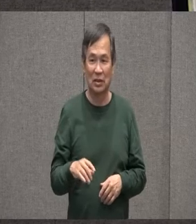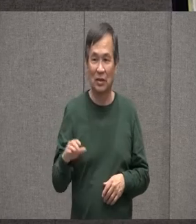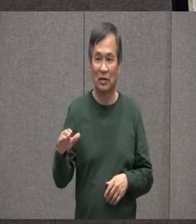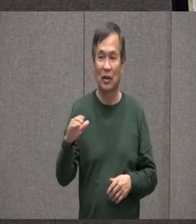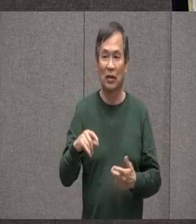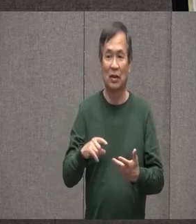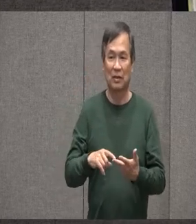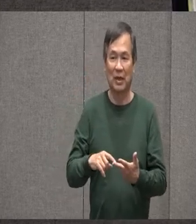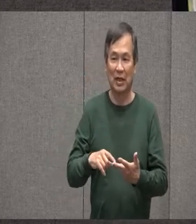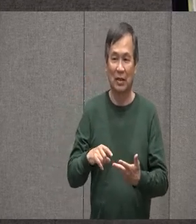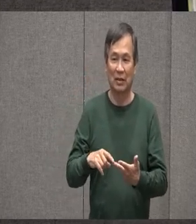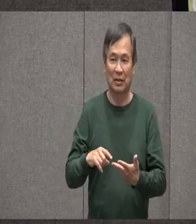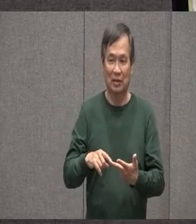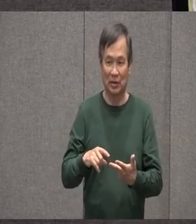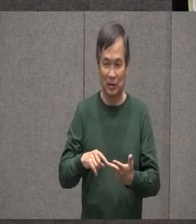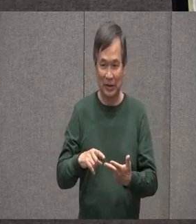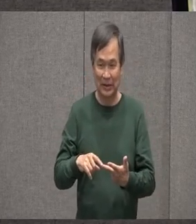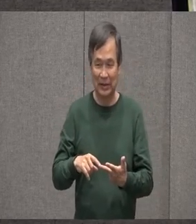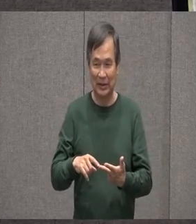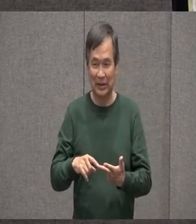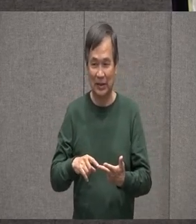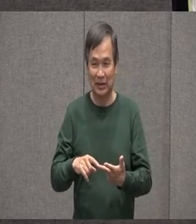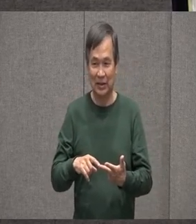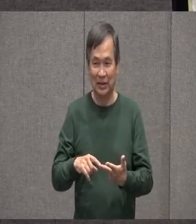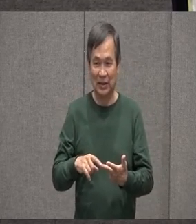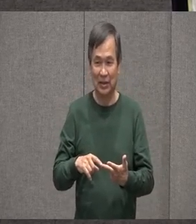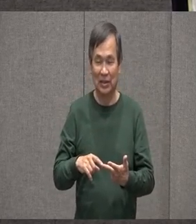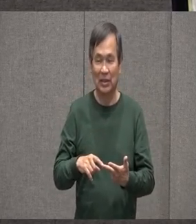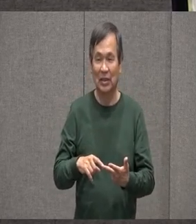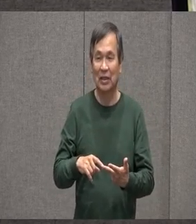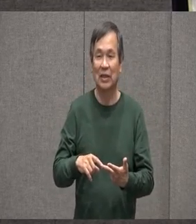along. All right.